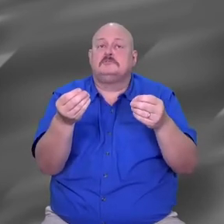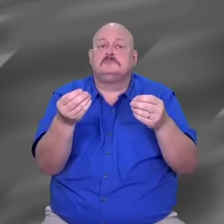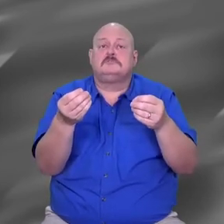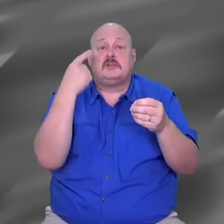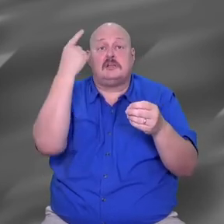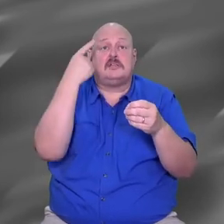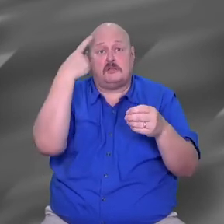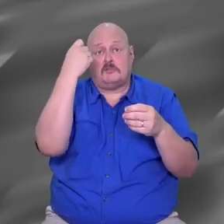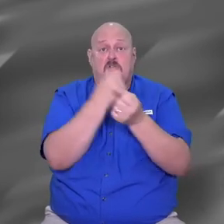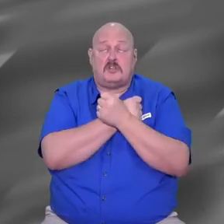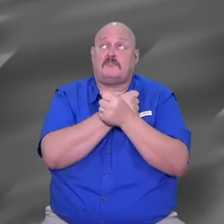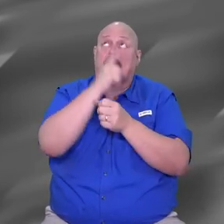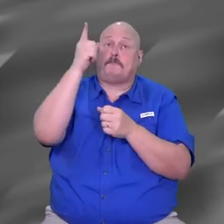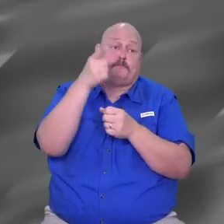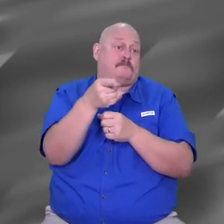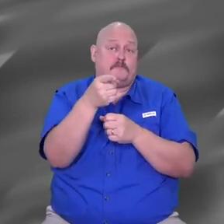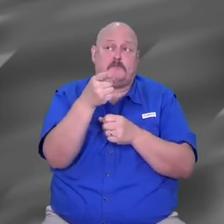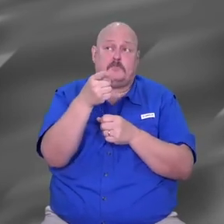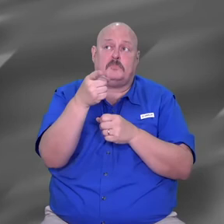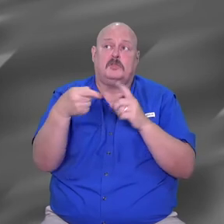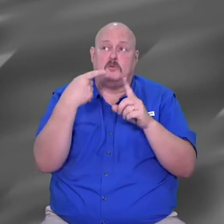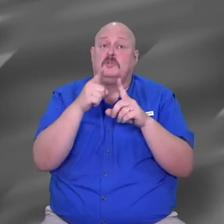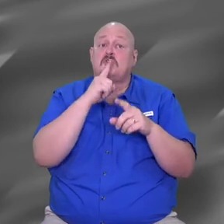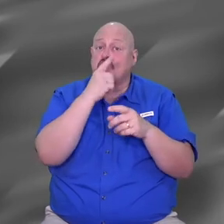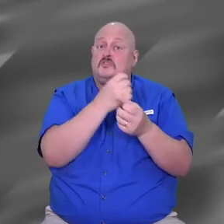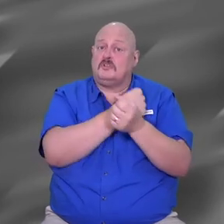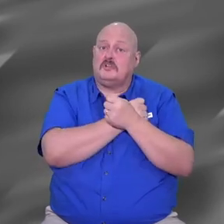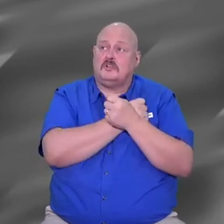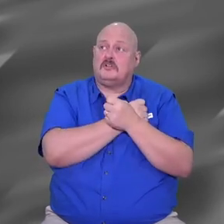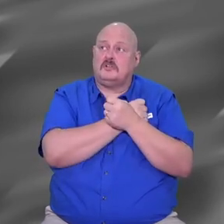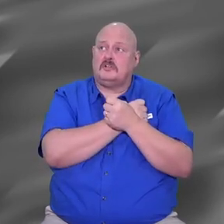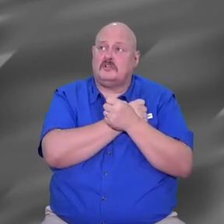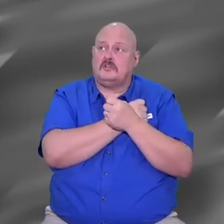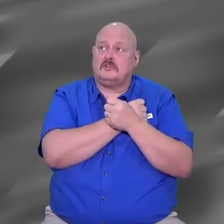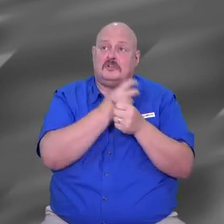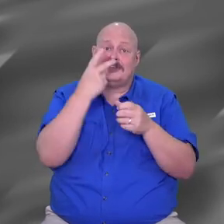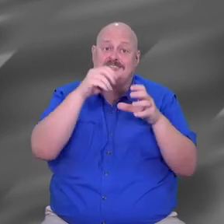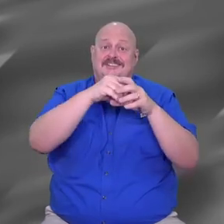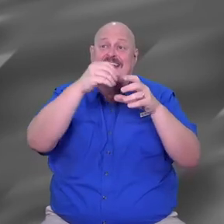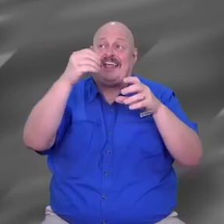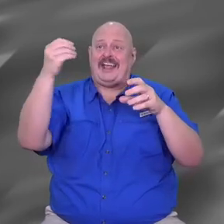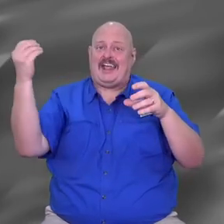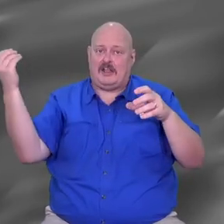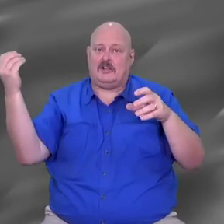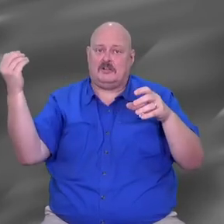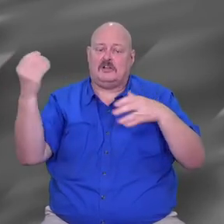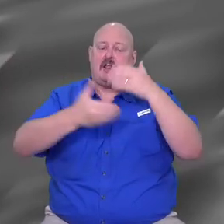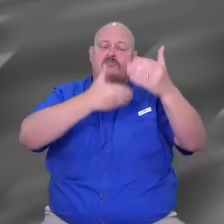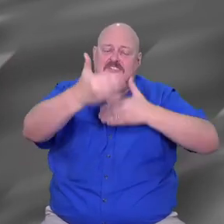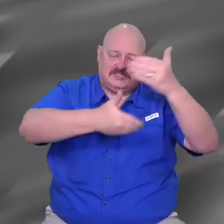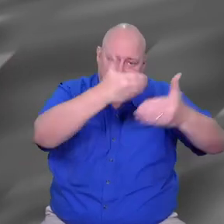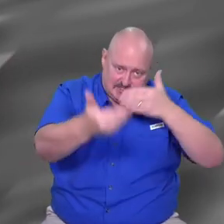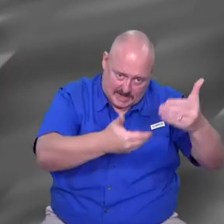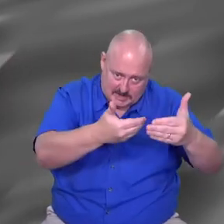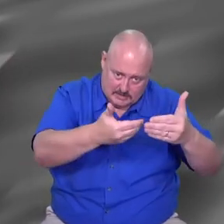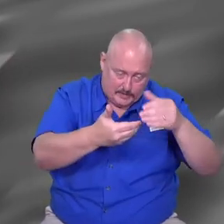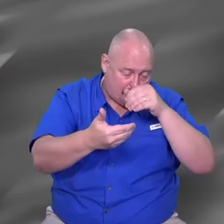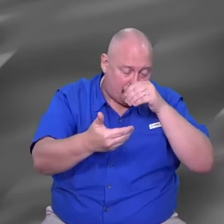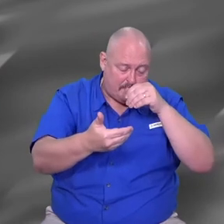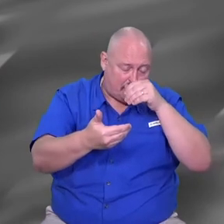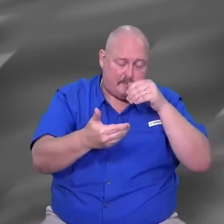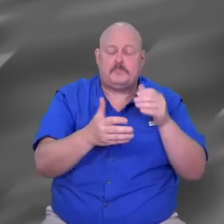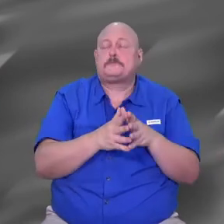it's because we love them, when our true love would to see them come out of the cycle of the mess they're